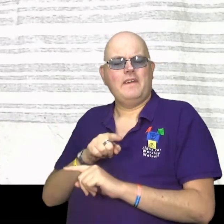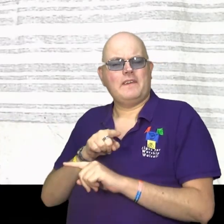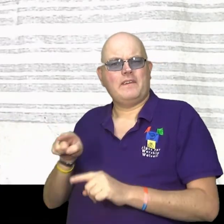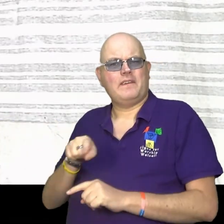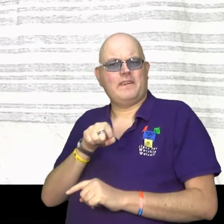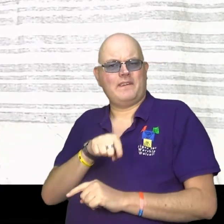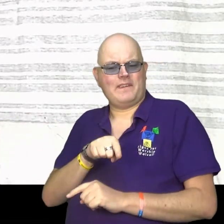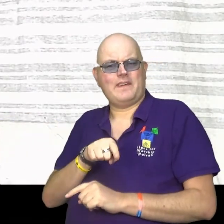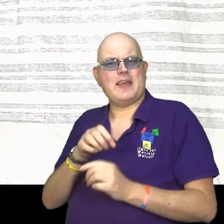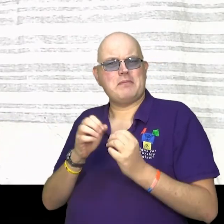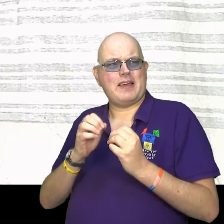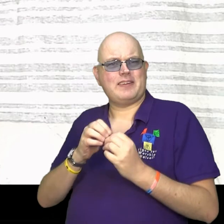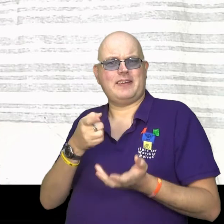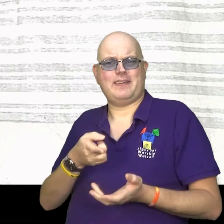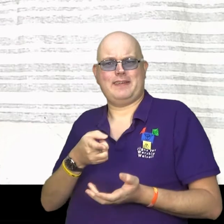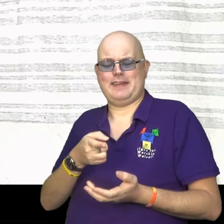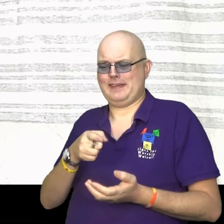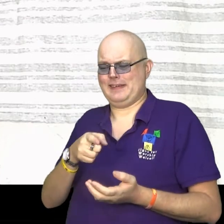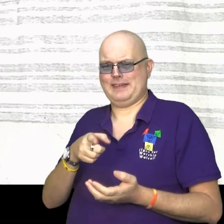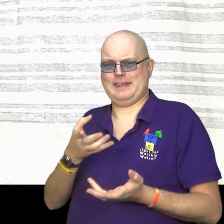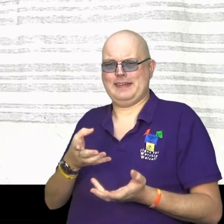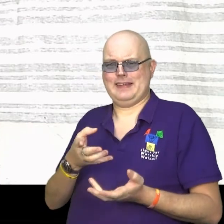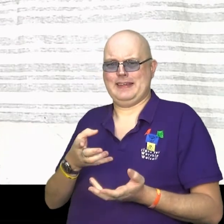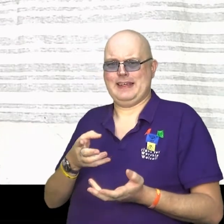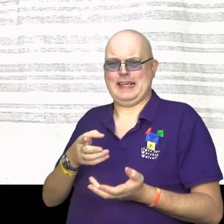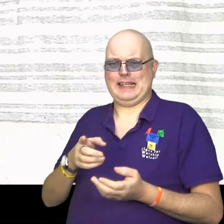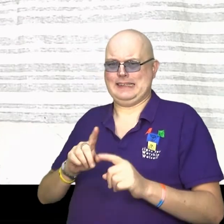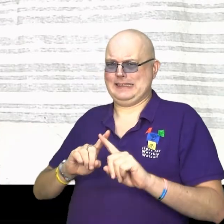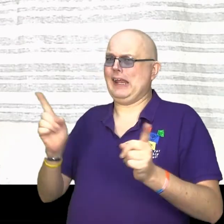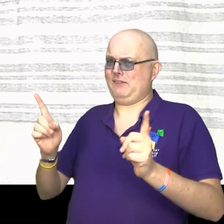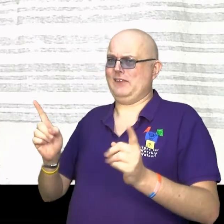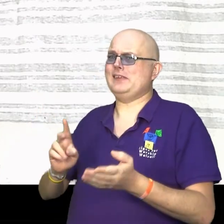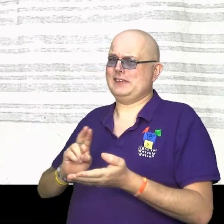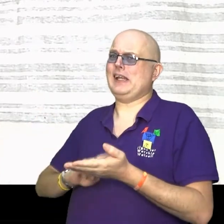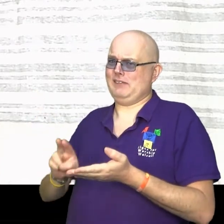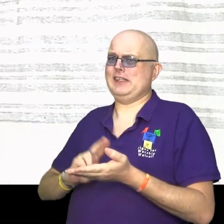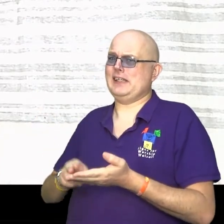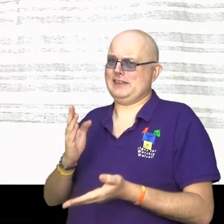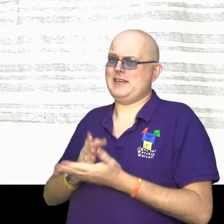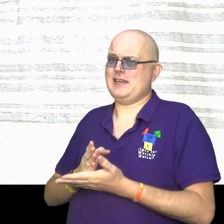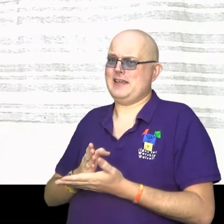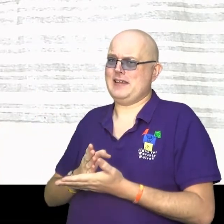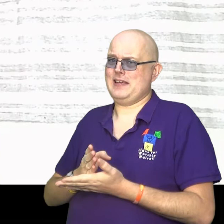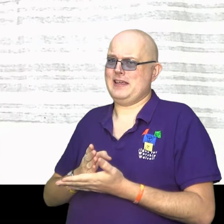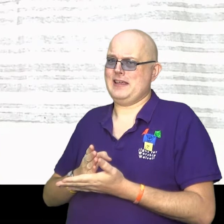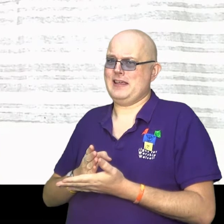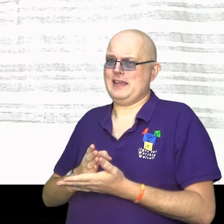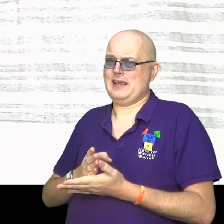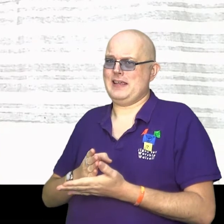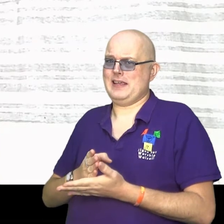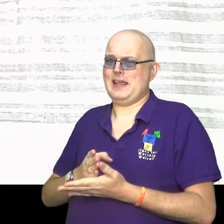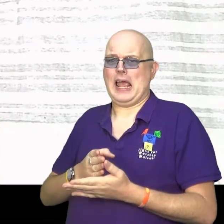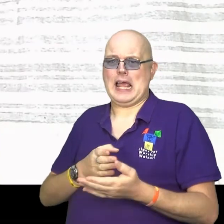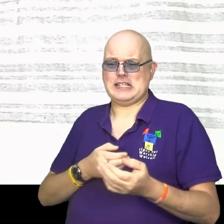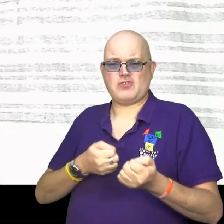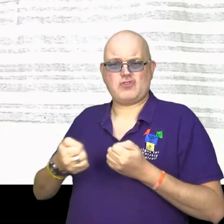we can see that Belshazzar is actually quite far removed from Nebuchadnezzar, and it would seem that he governs